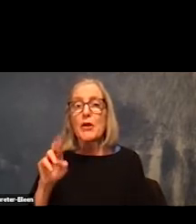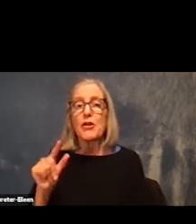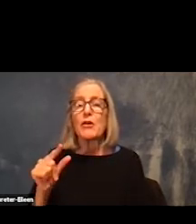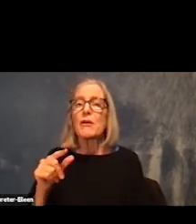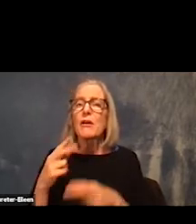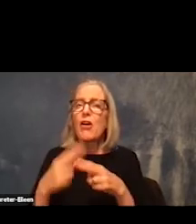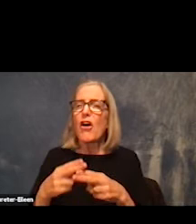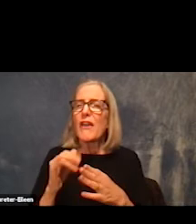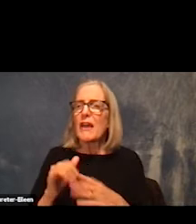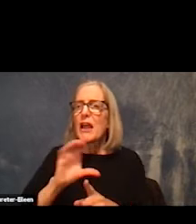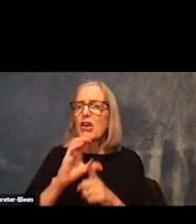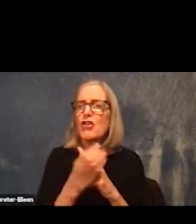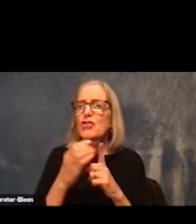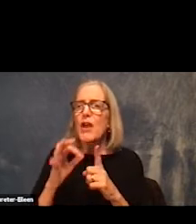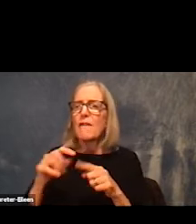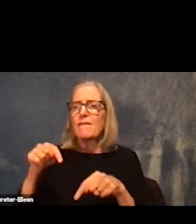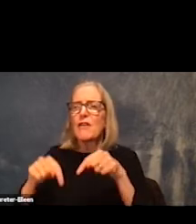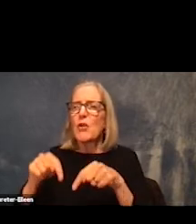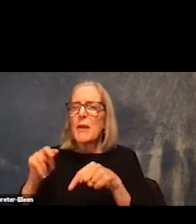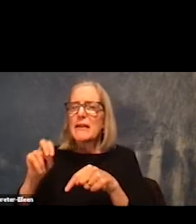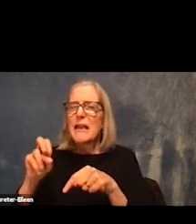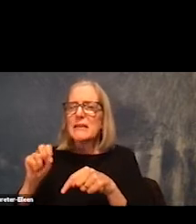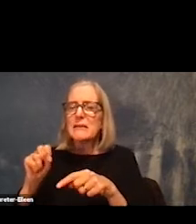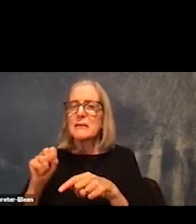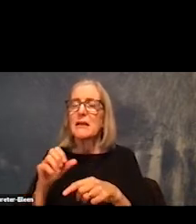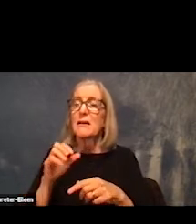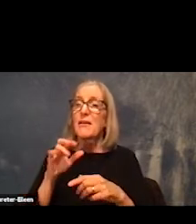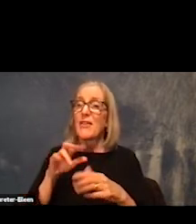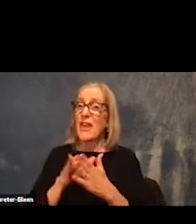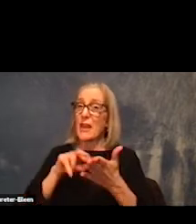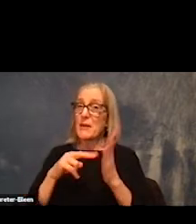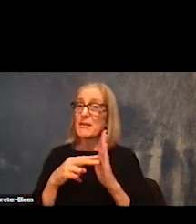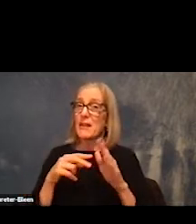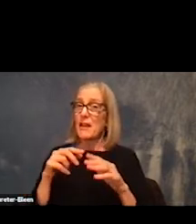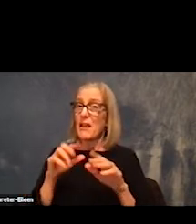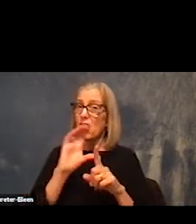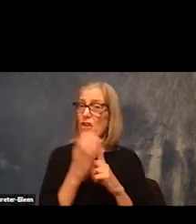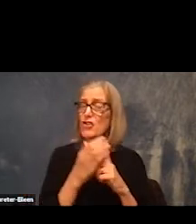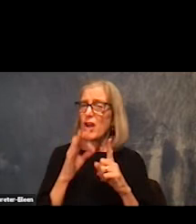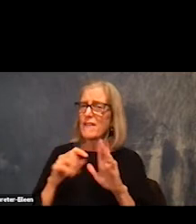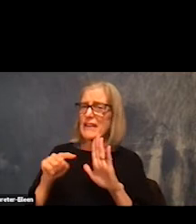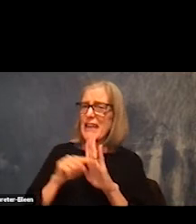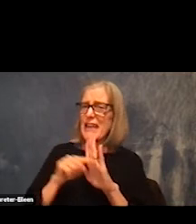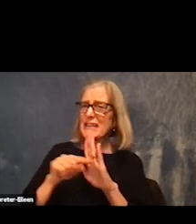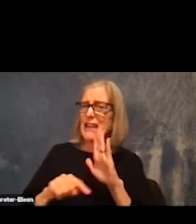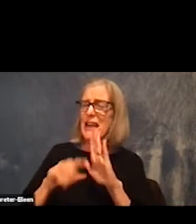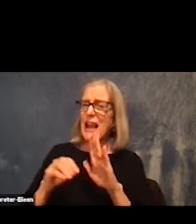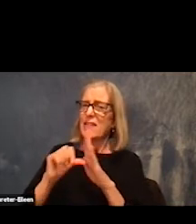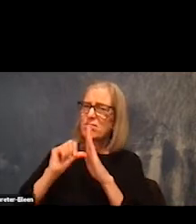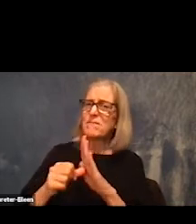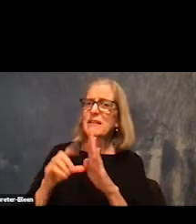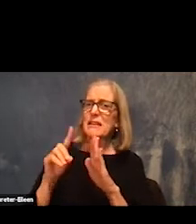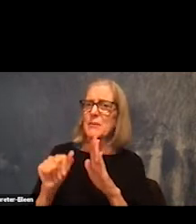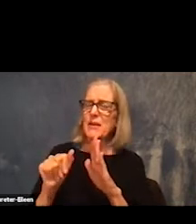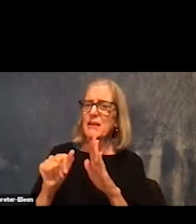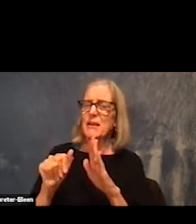I'm describing here. It's a culture of deficits and disability. It steals joy and saps energy, and